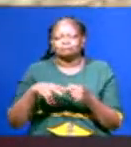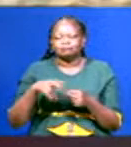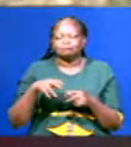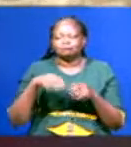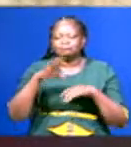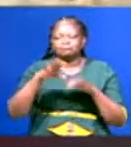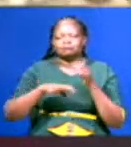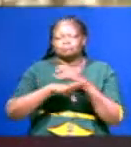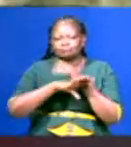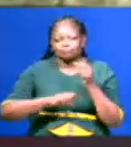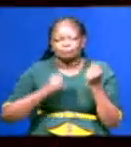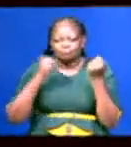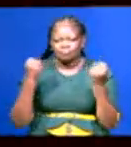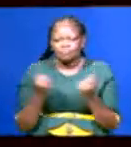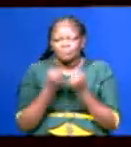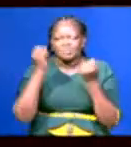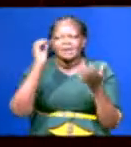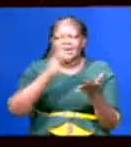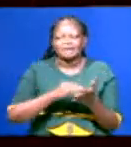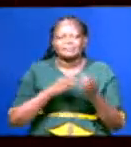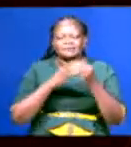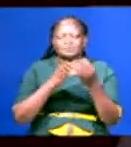strategy.